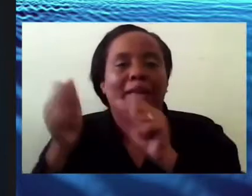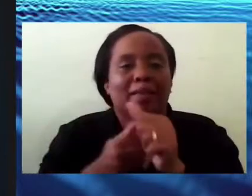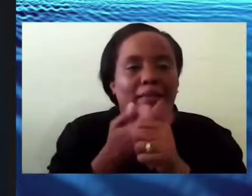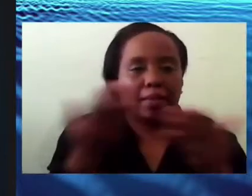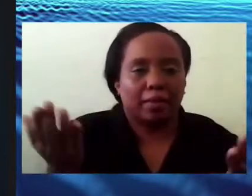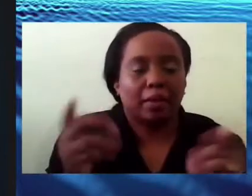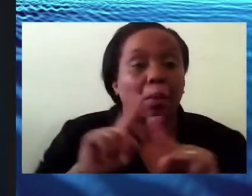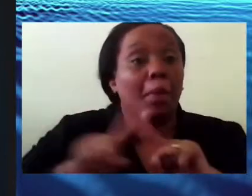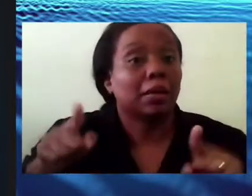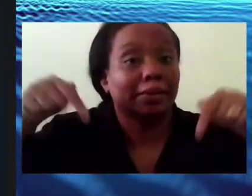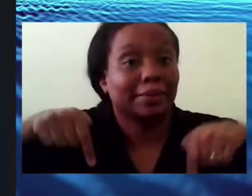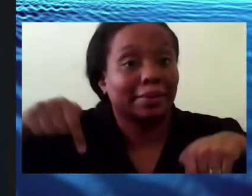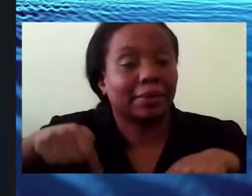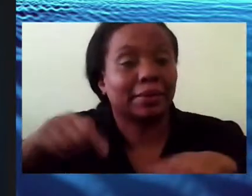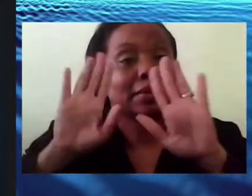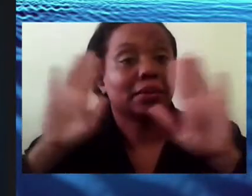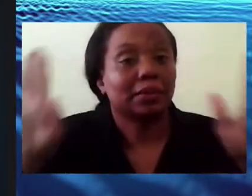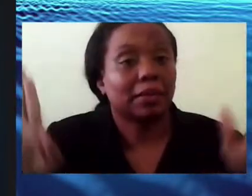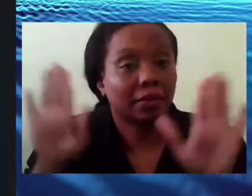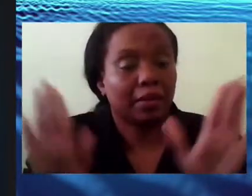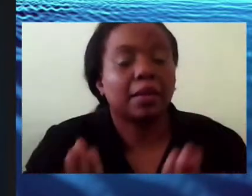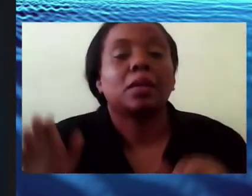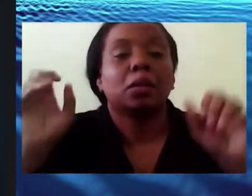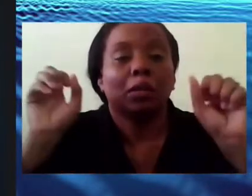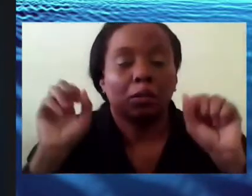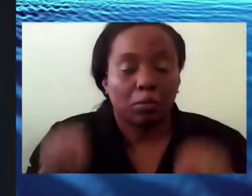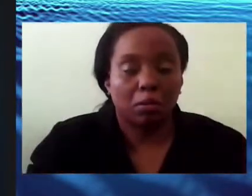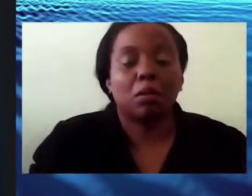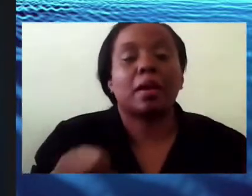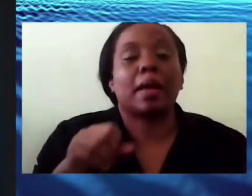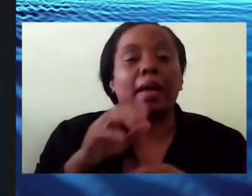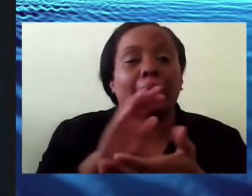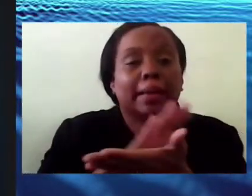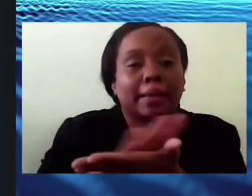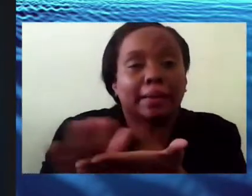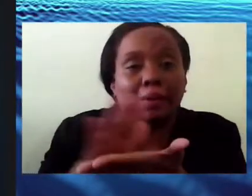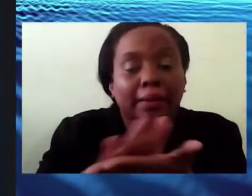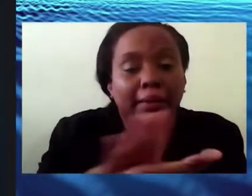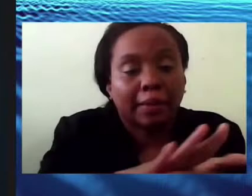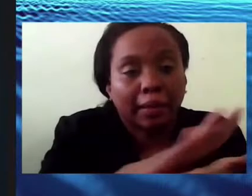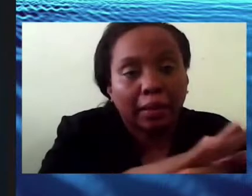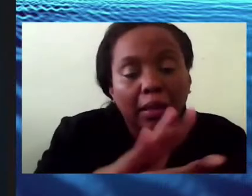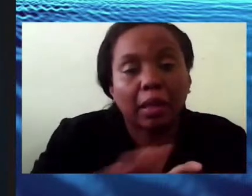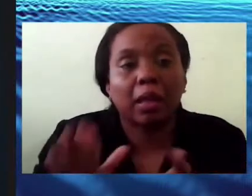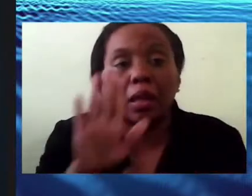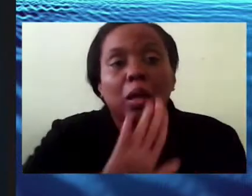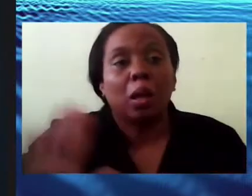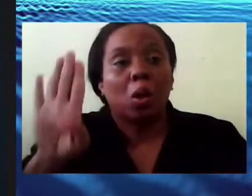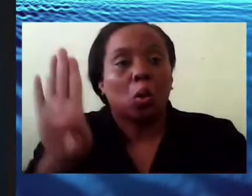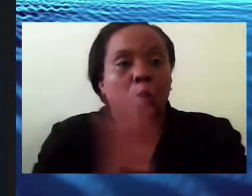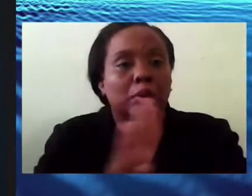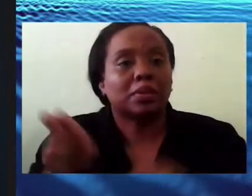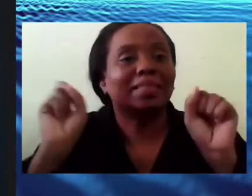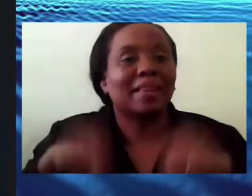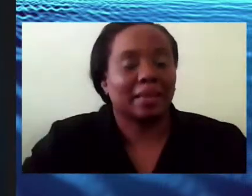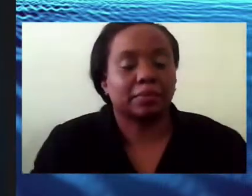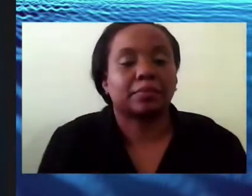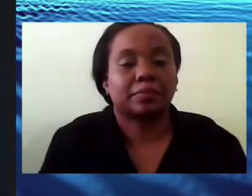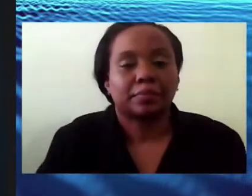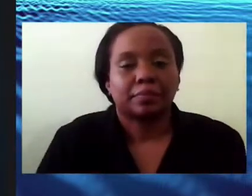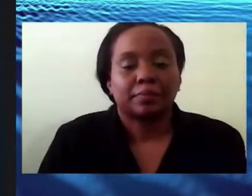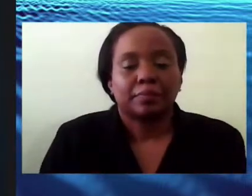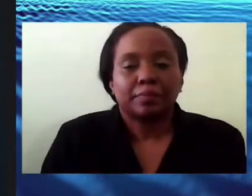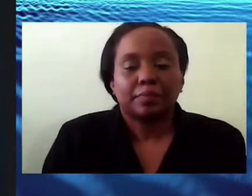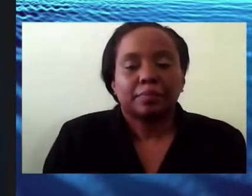allowed to be out in full force to do your cleanup activities. On Monday, there will be a